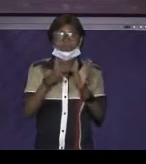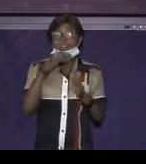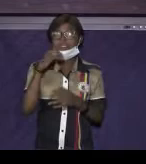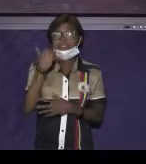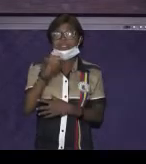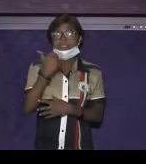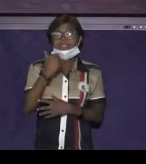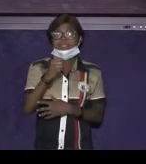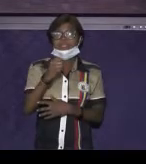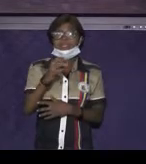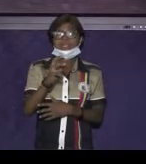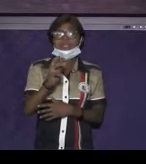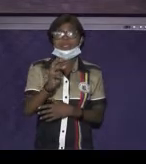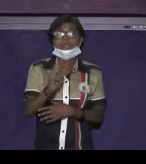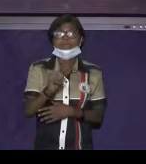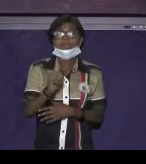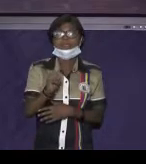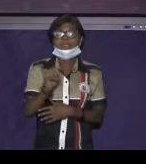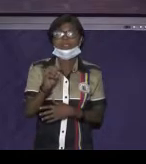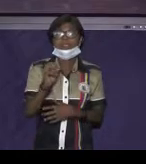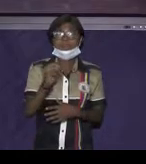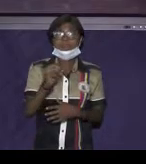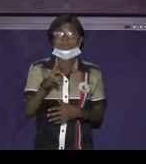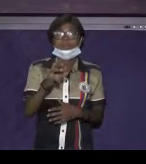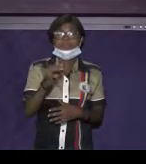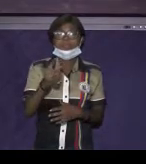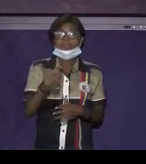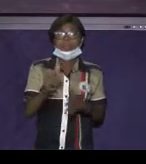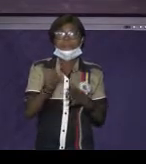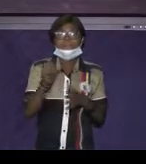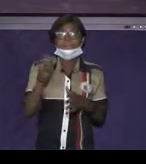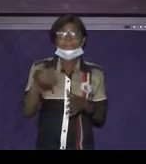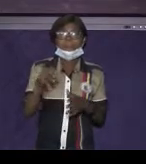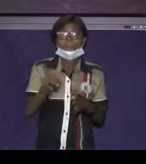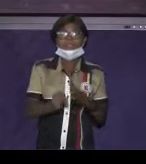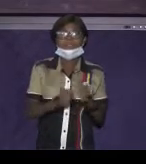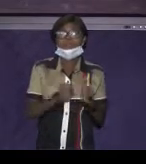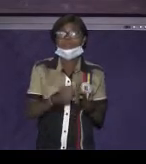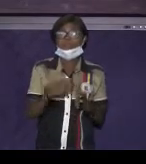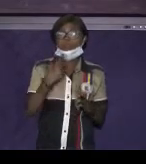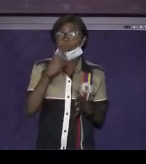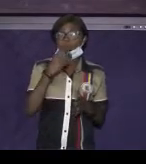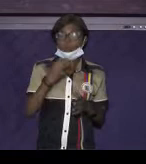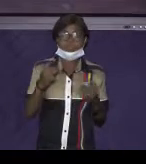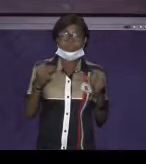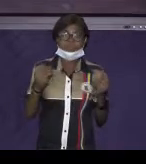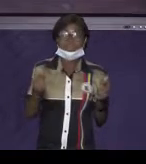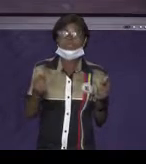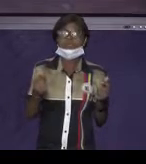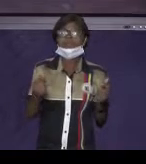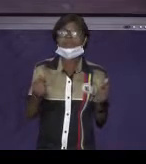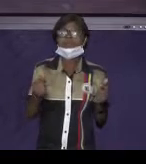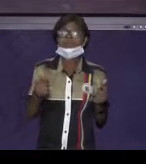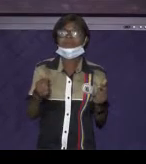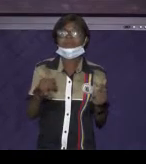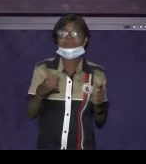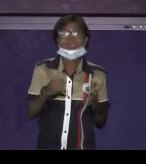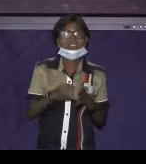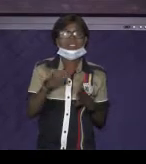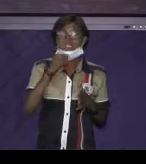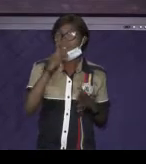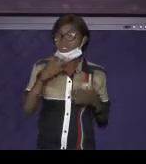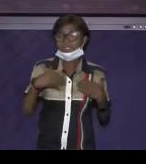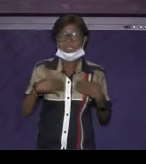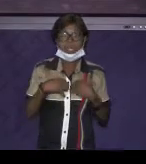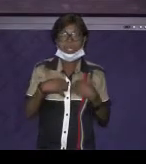remember that the cheater's speed is 27 meters per second. So who is the faster of the two? Obviously,